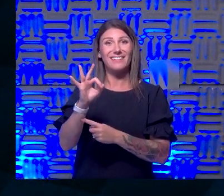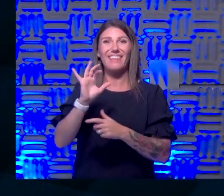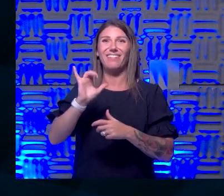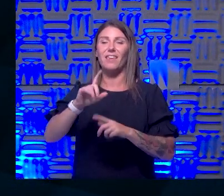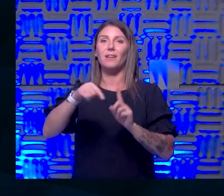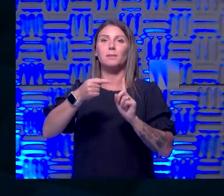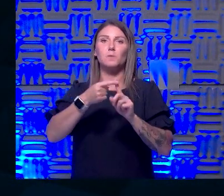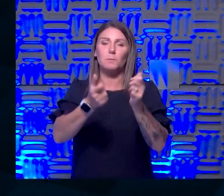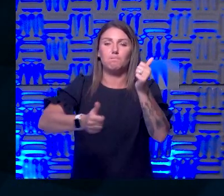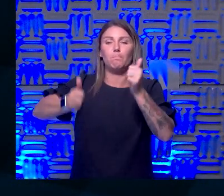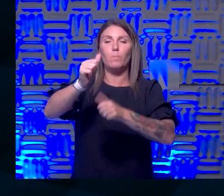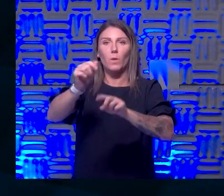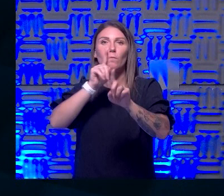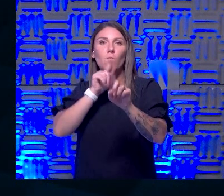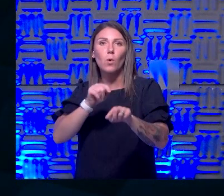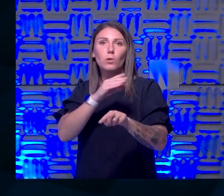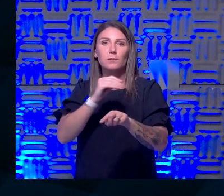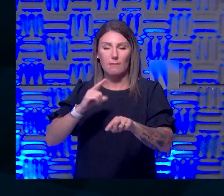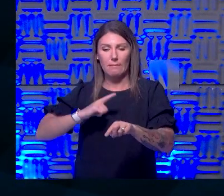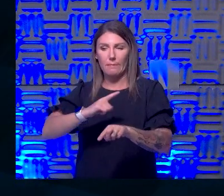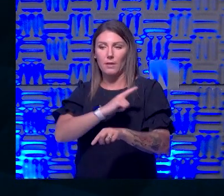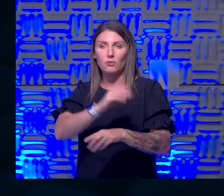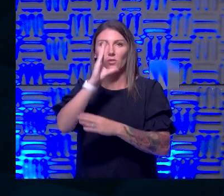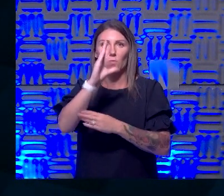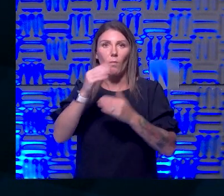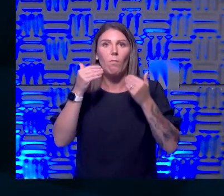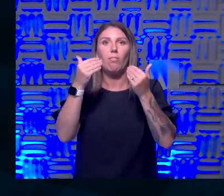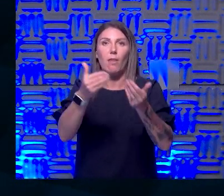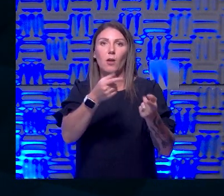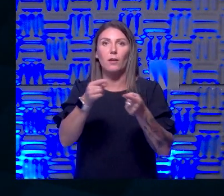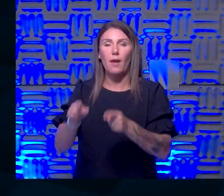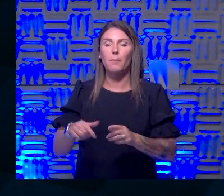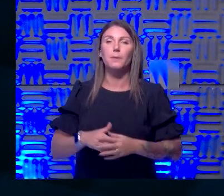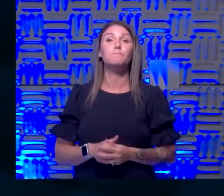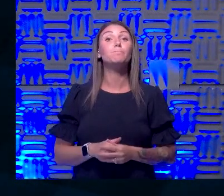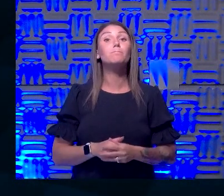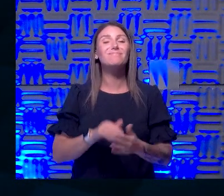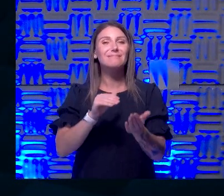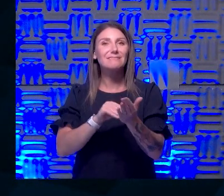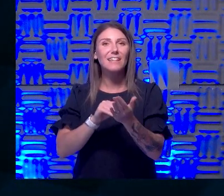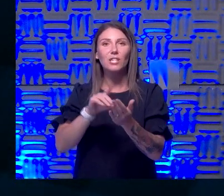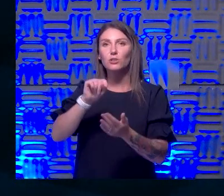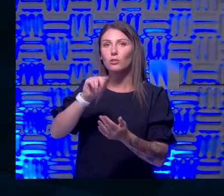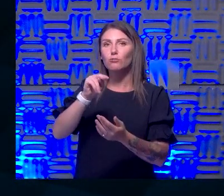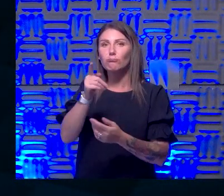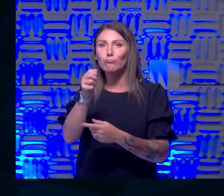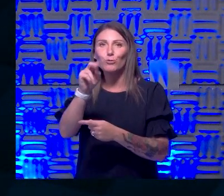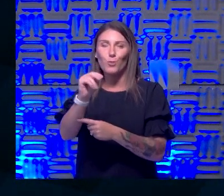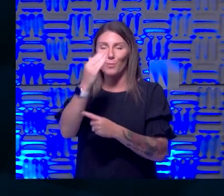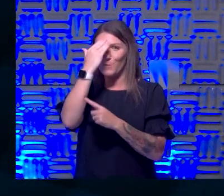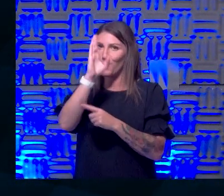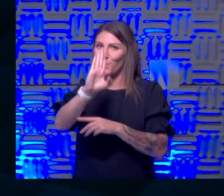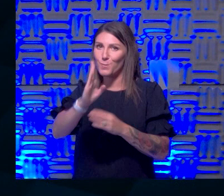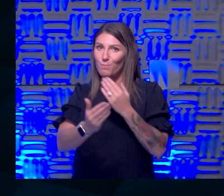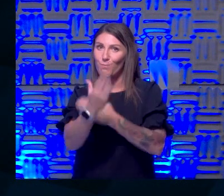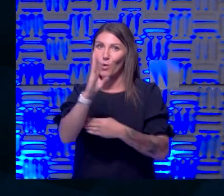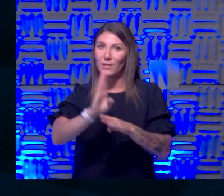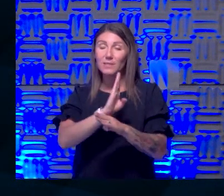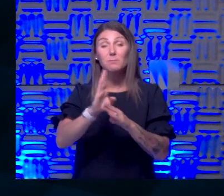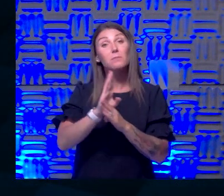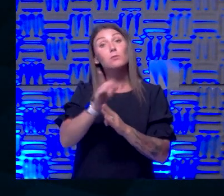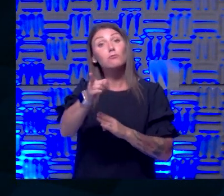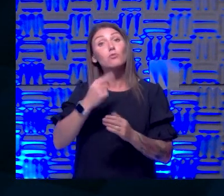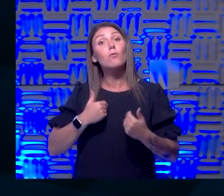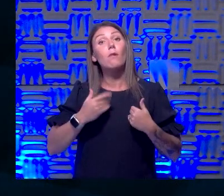the legislature will allow them to stick so that they will be tougher. Dr. Norman, we know you have a busy morning this morning. Can you give us some